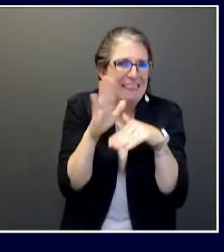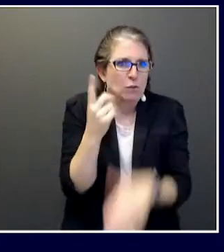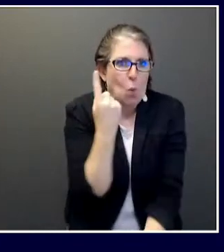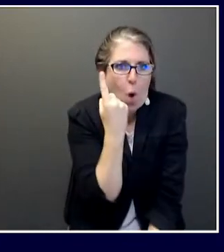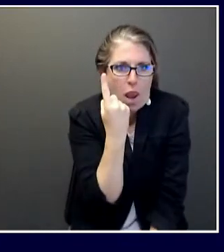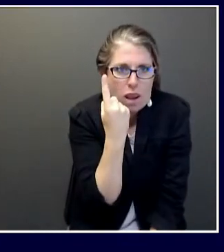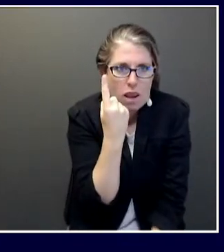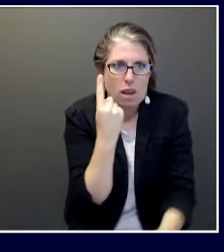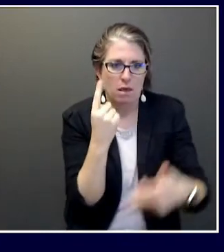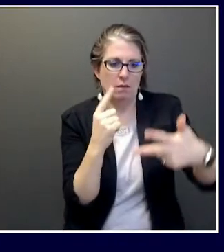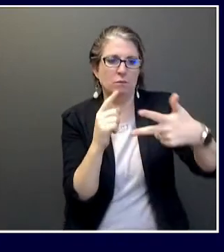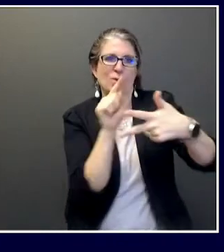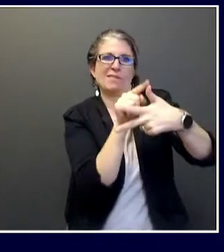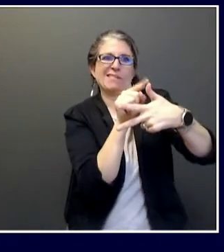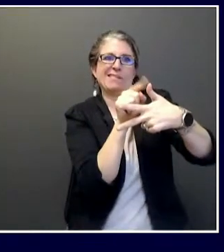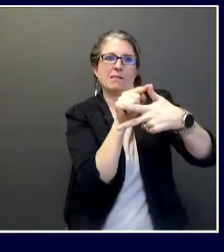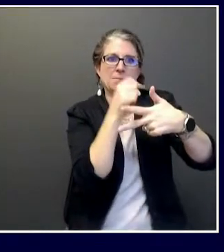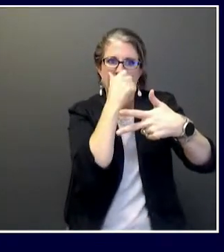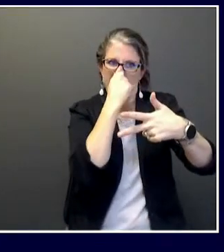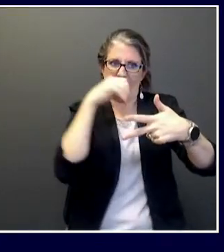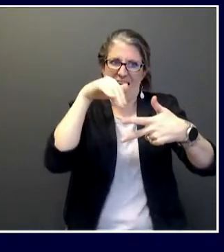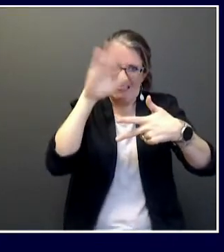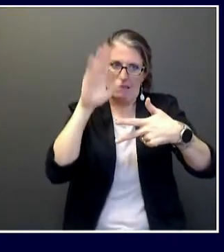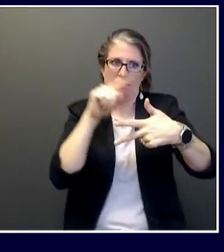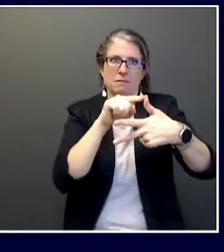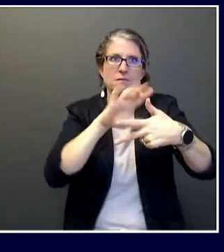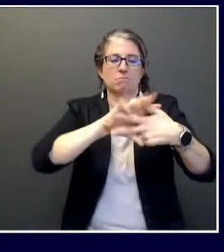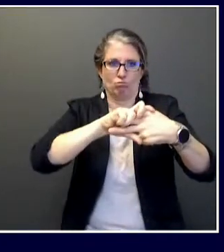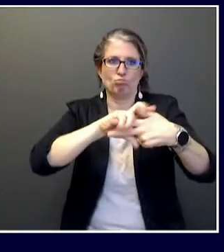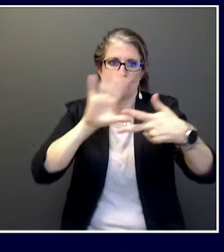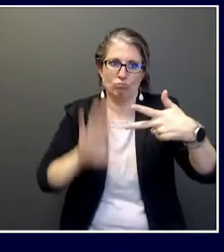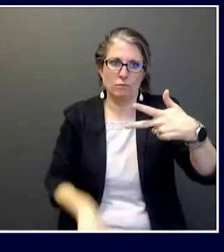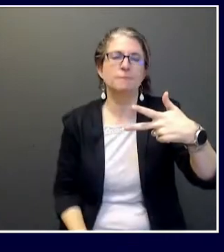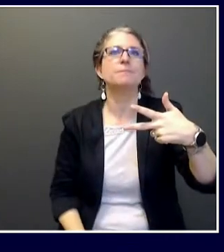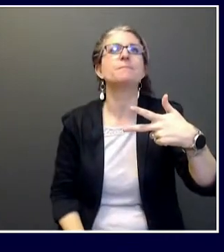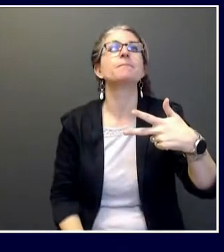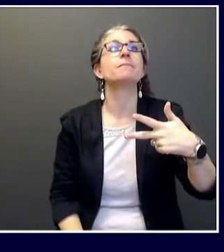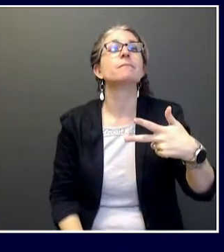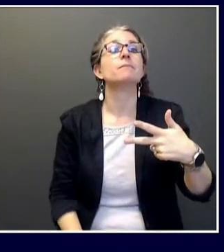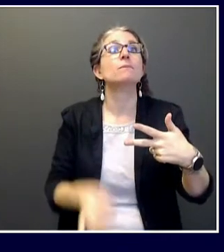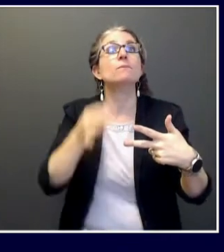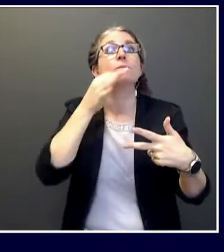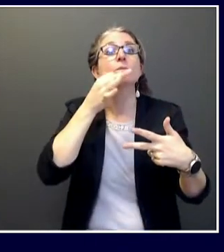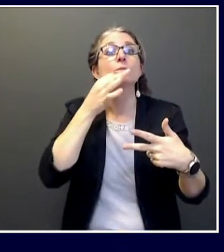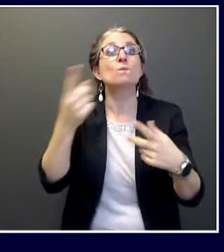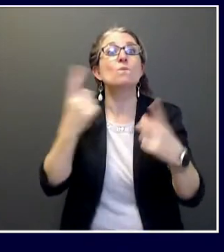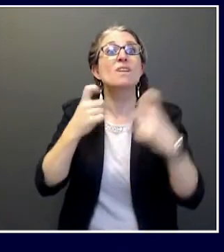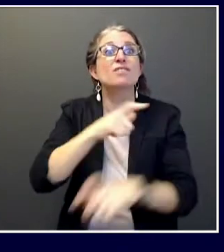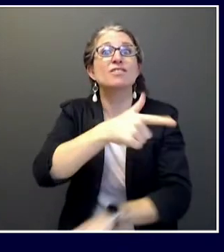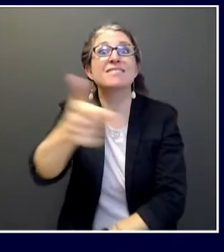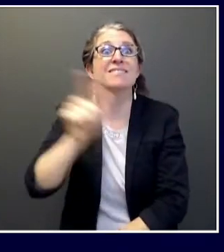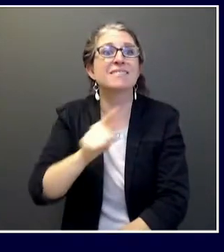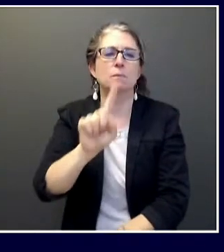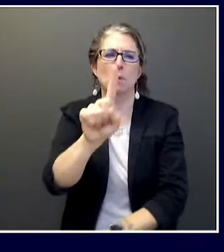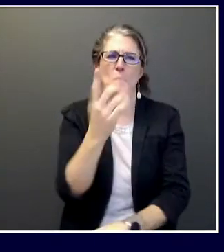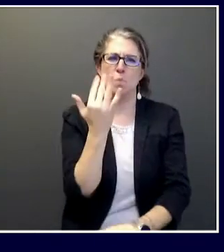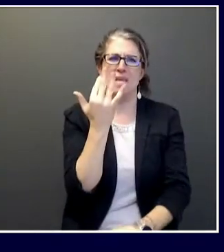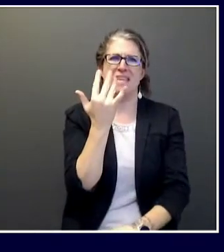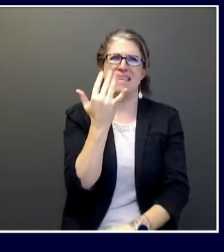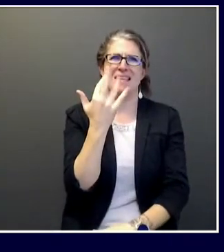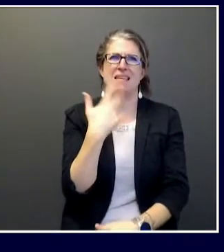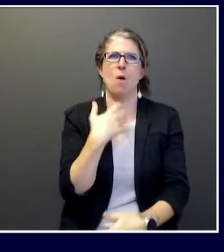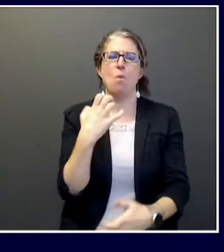And before I turn things over to our colleagues in the media for questions, I want to provide 2 updates on where things stand with